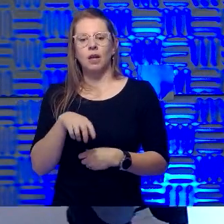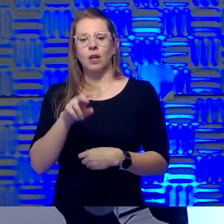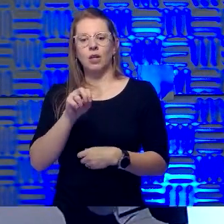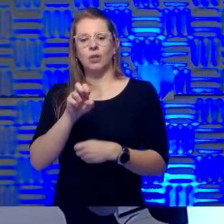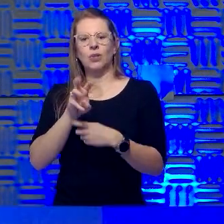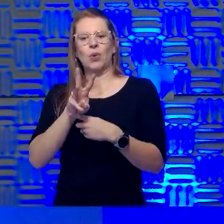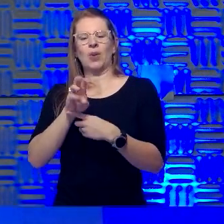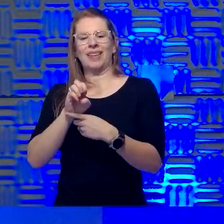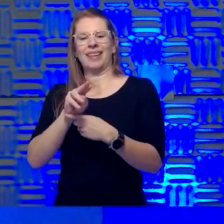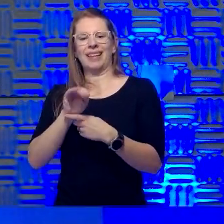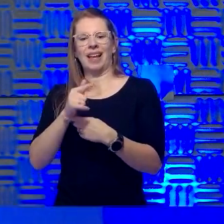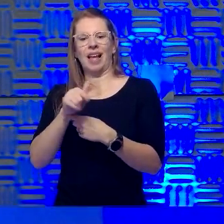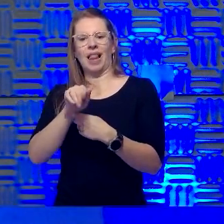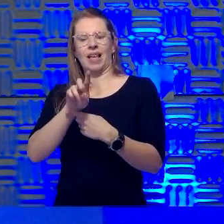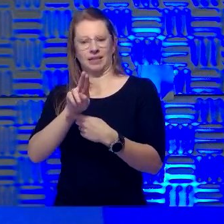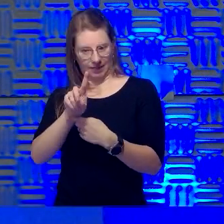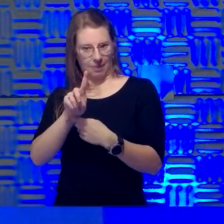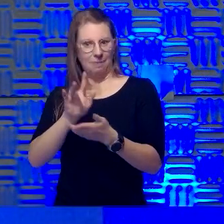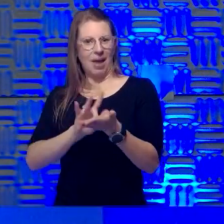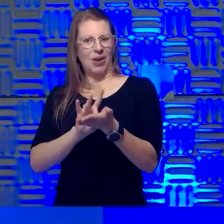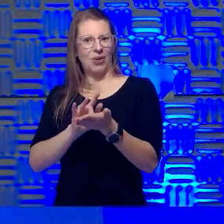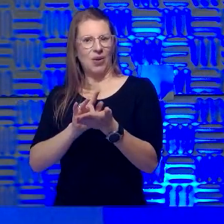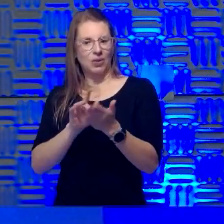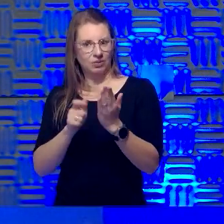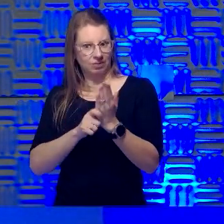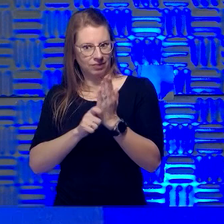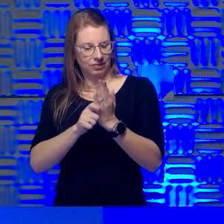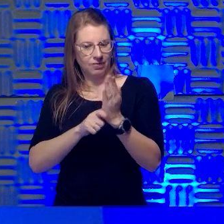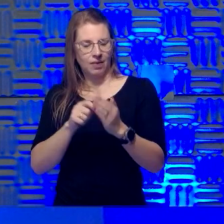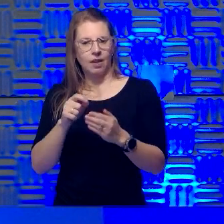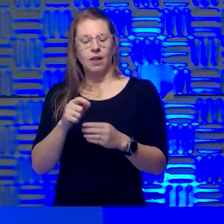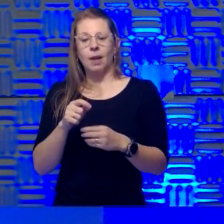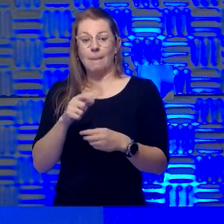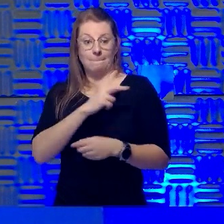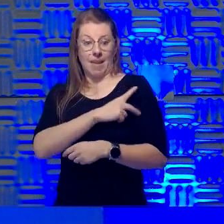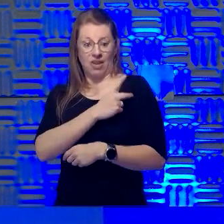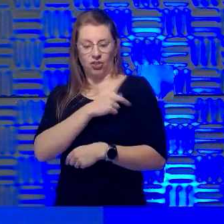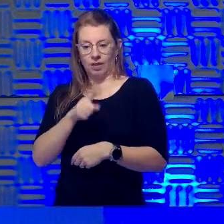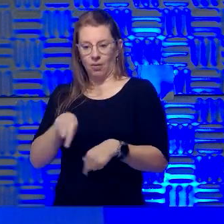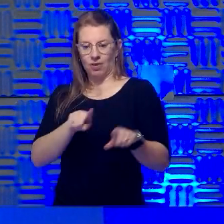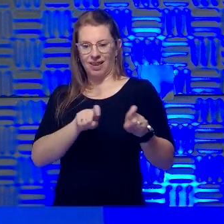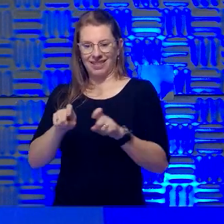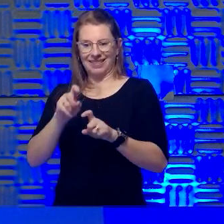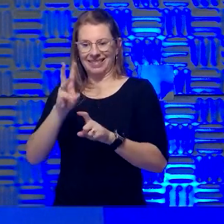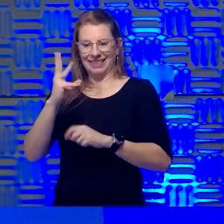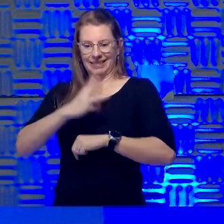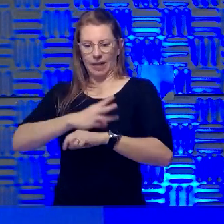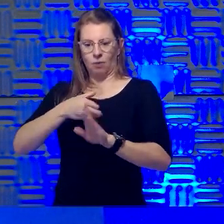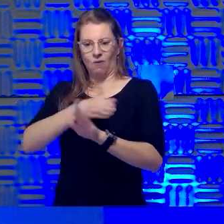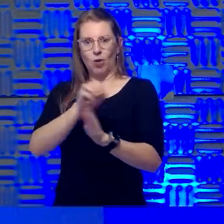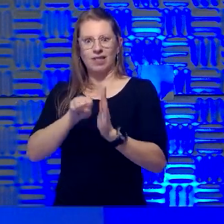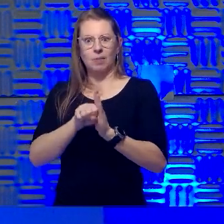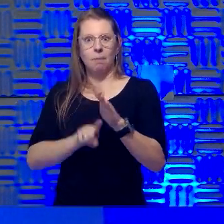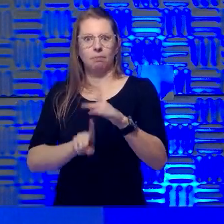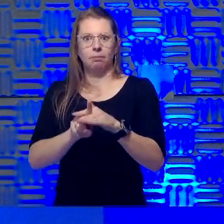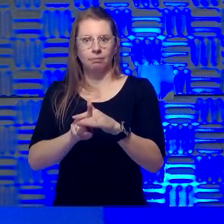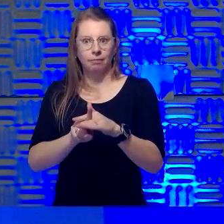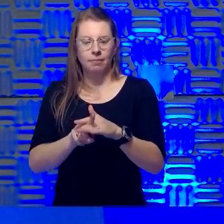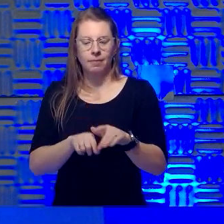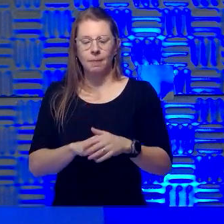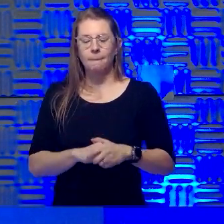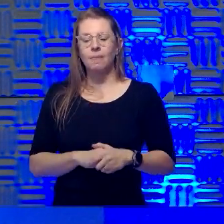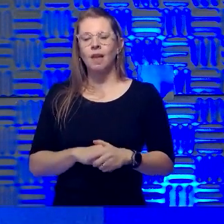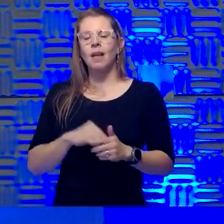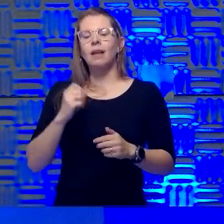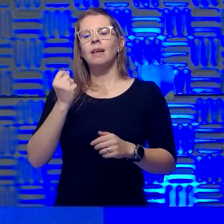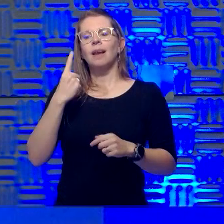article about in nursing facilities, the patients anyways, they were testing positive 6 days before any symptoms. We know that the test that we